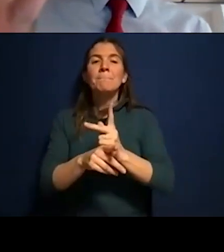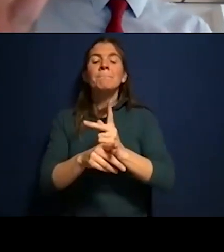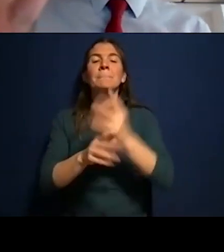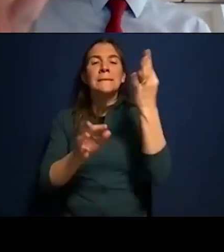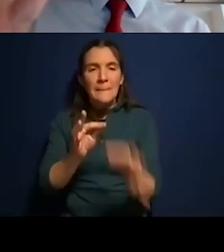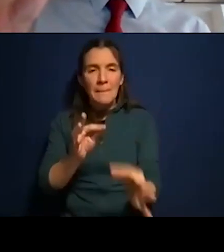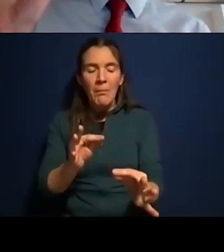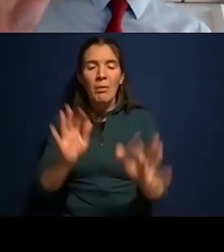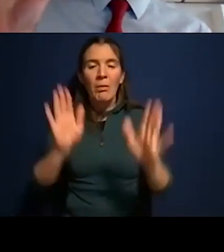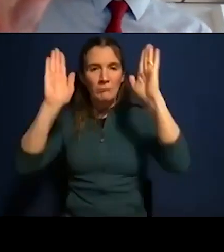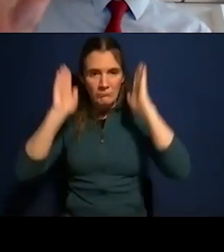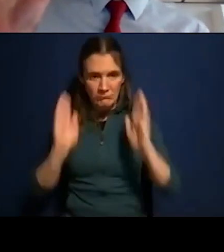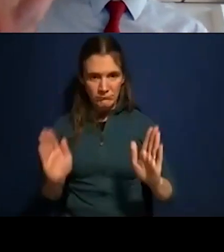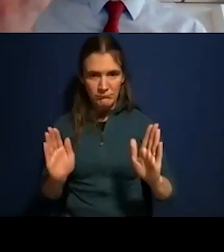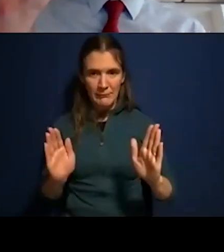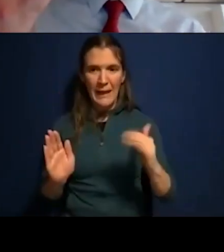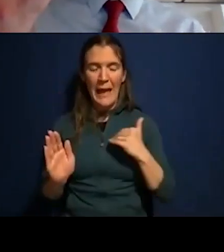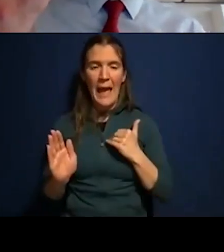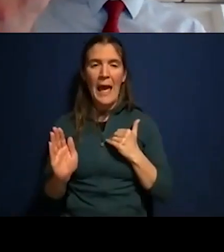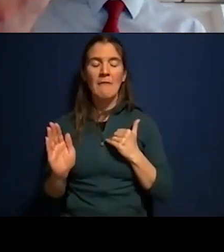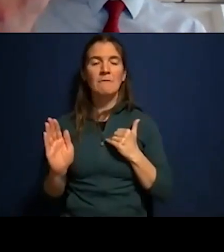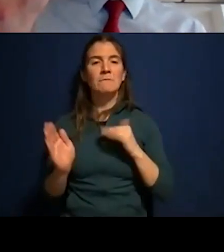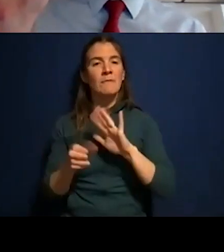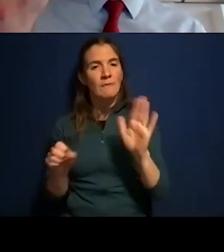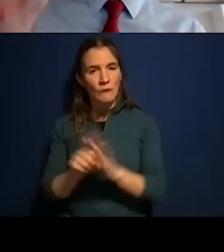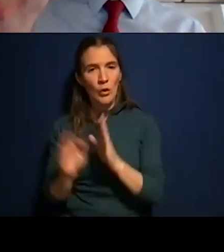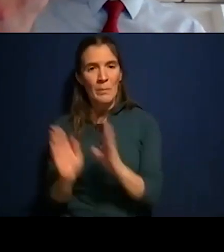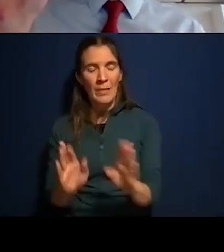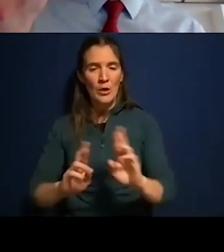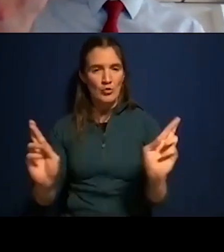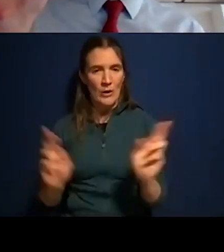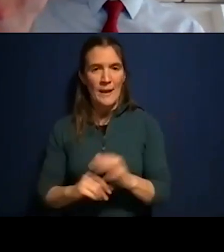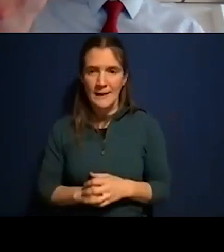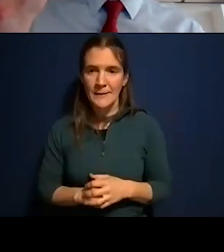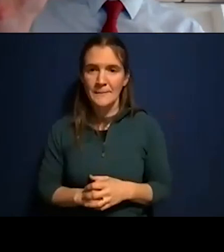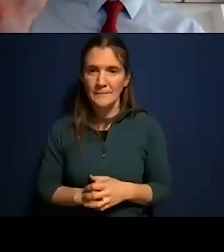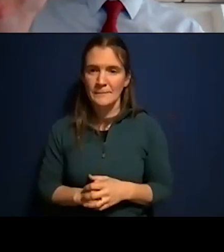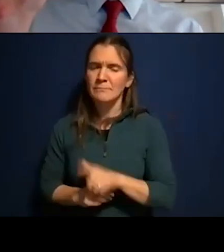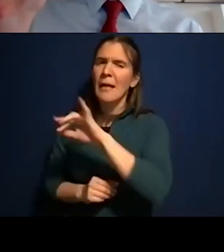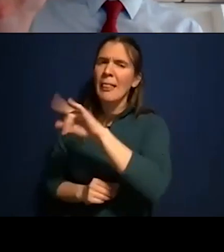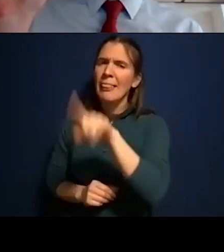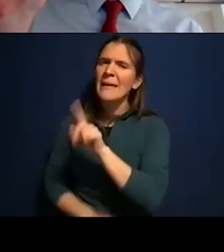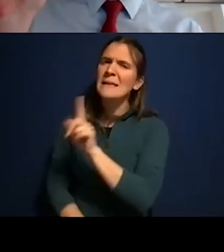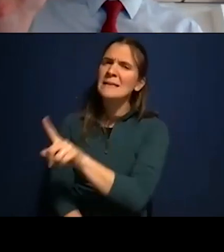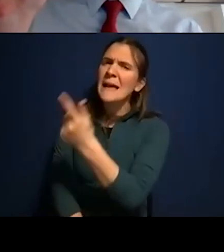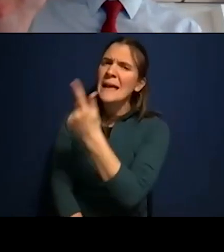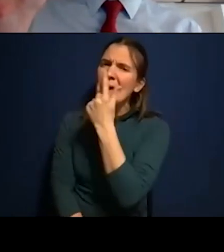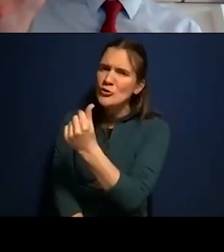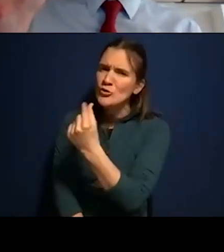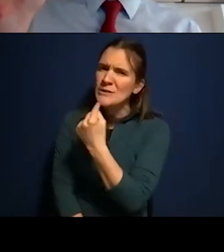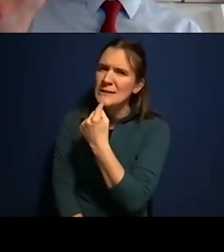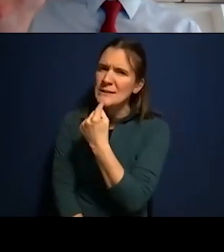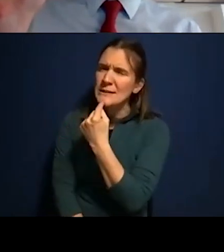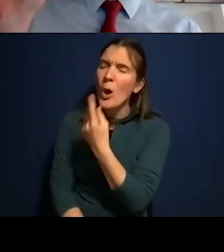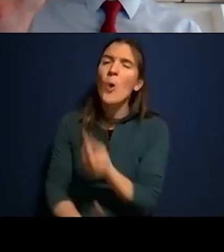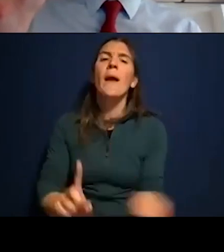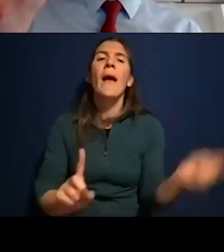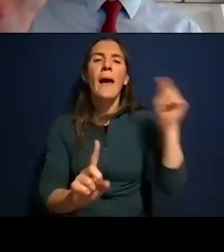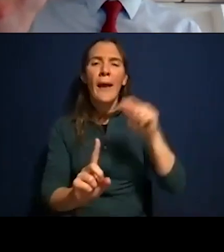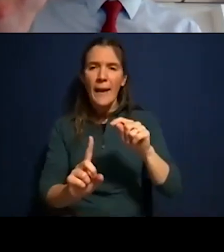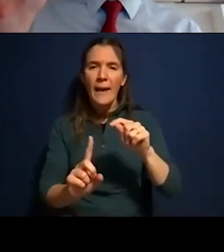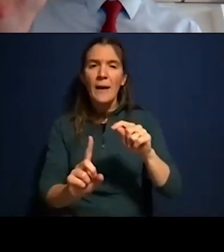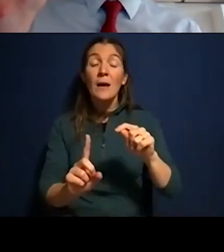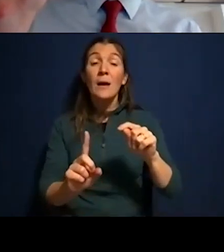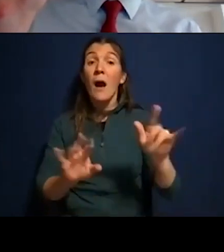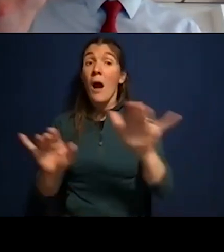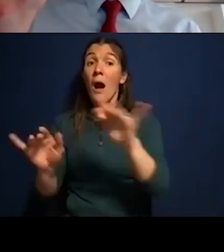a more expansive way. You know, that's interesting, because kind of bringing it home and collecting the data